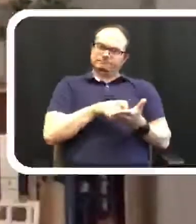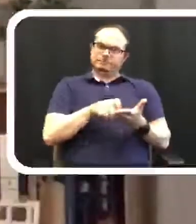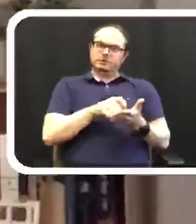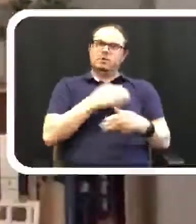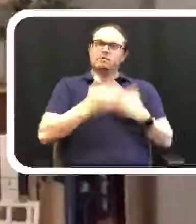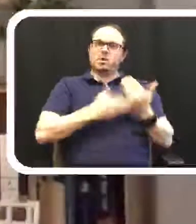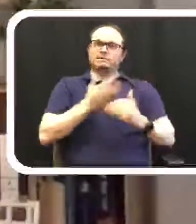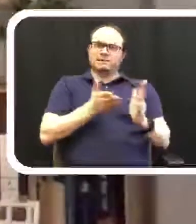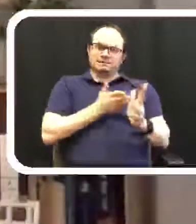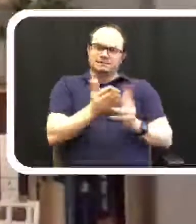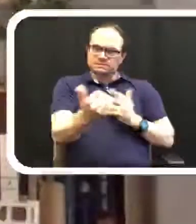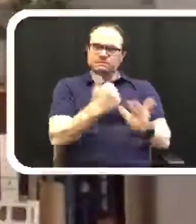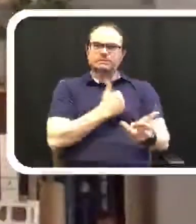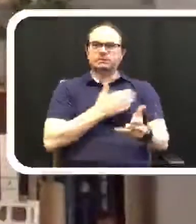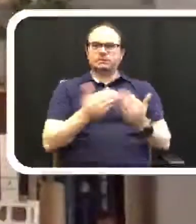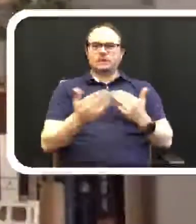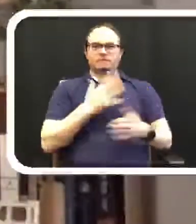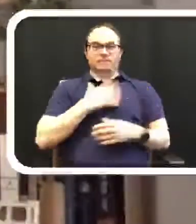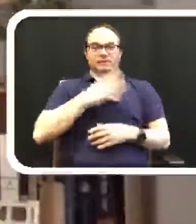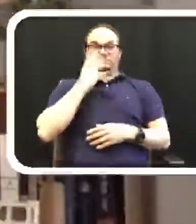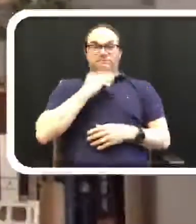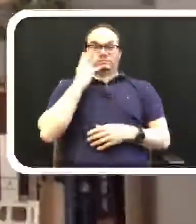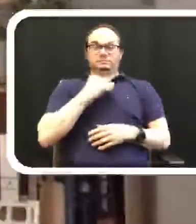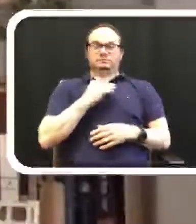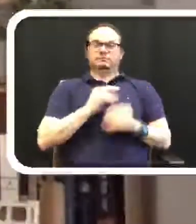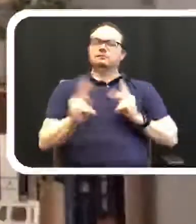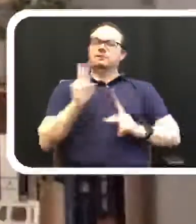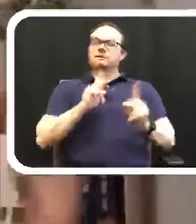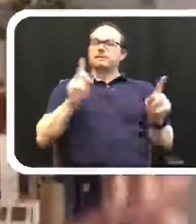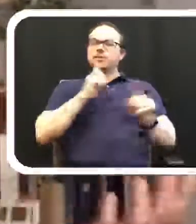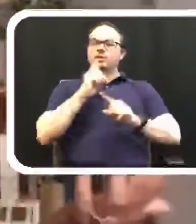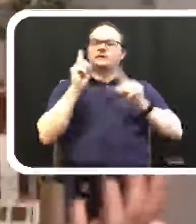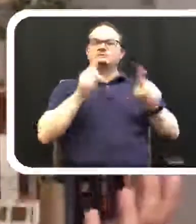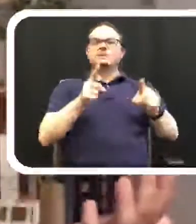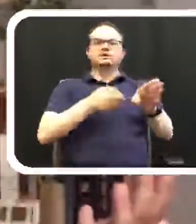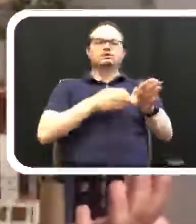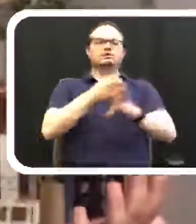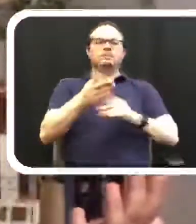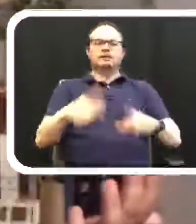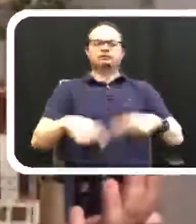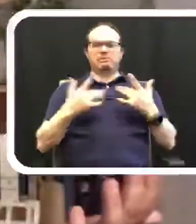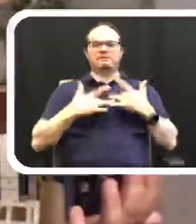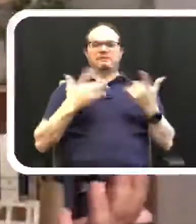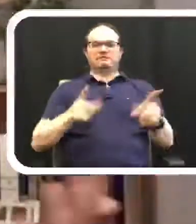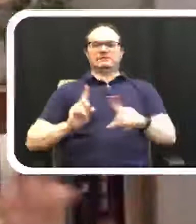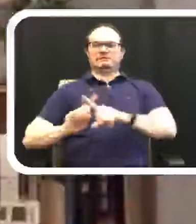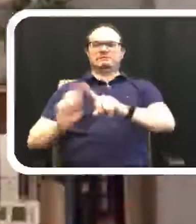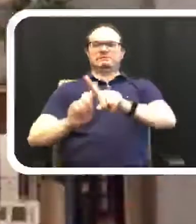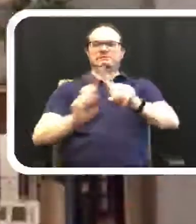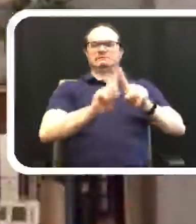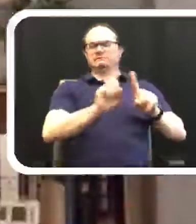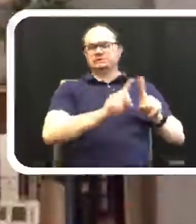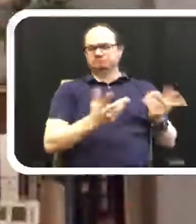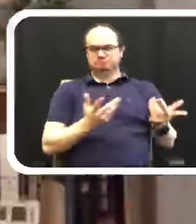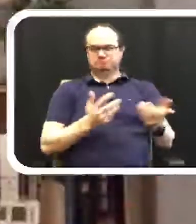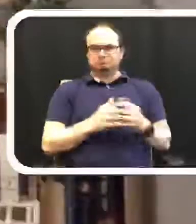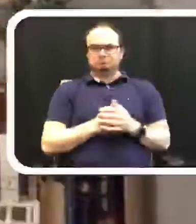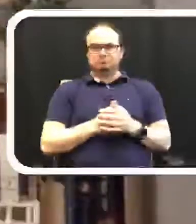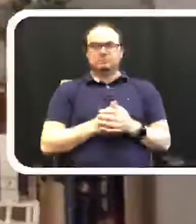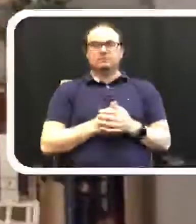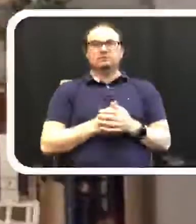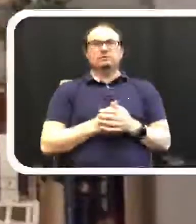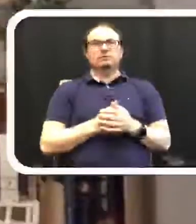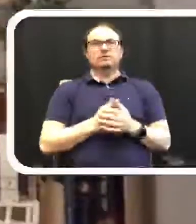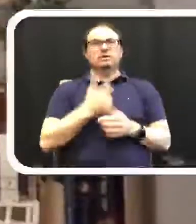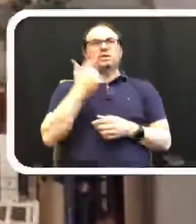And everyone is going to respond to major life events differently. Whether it be